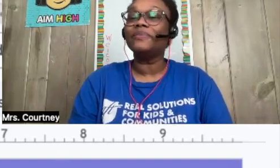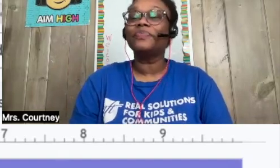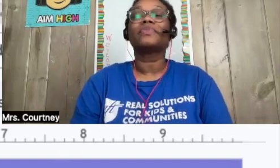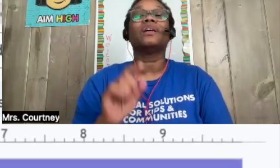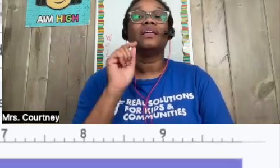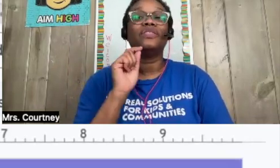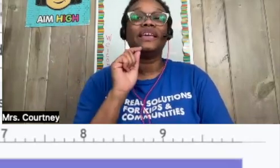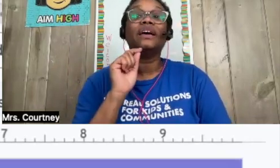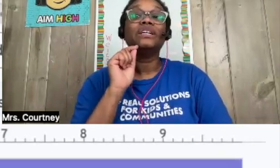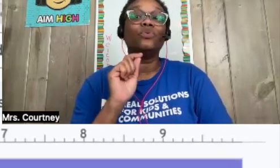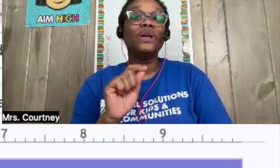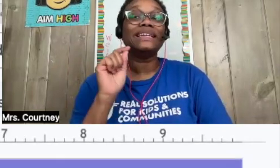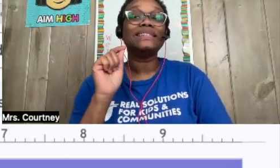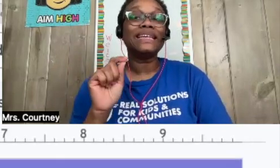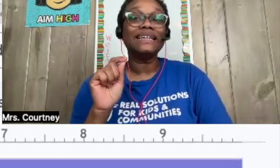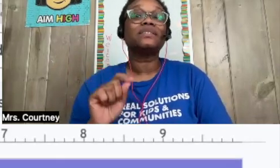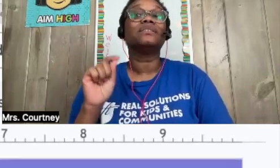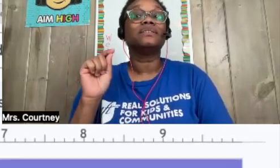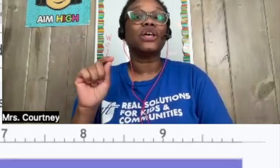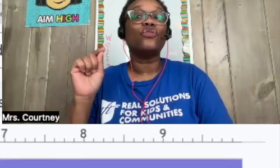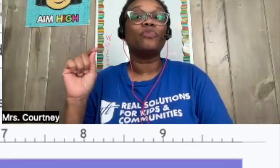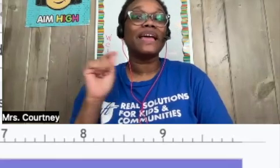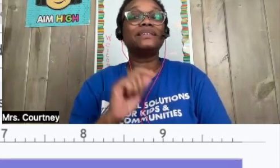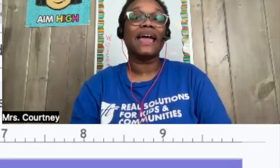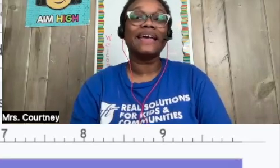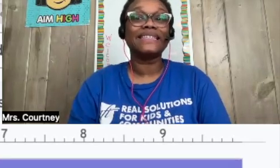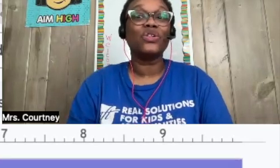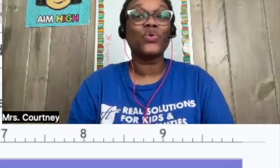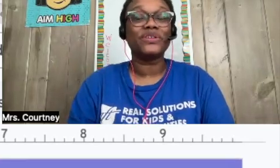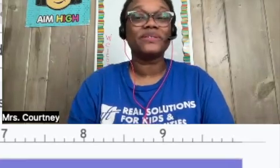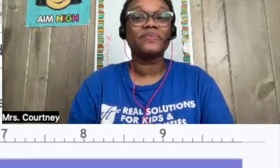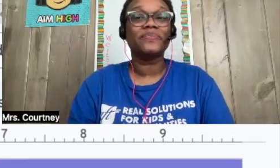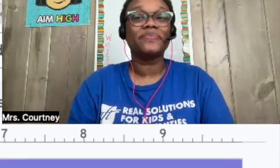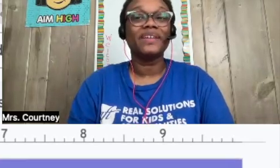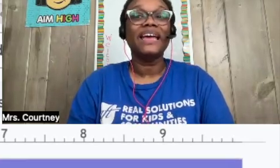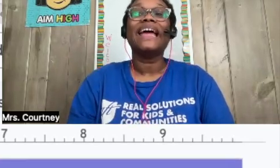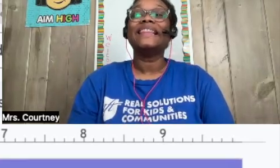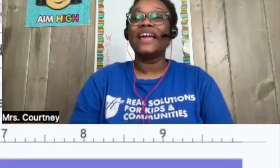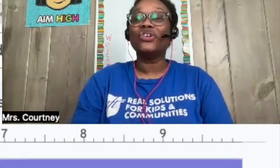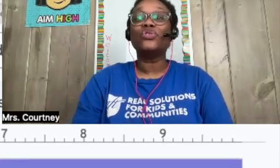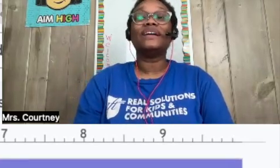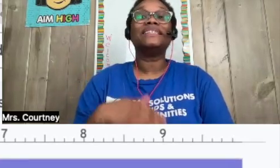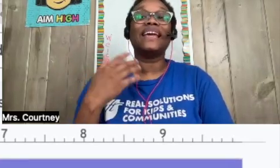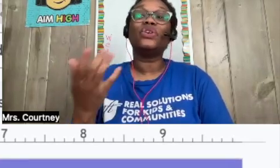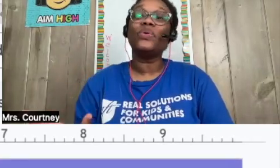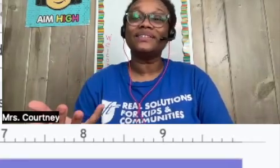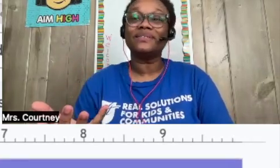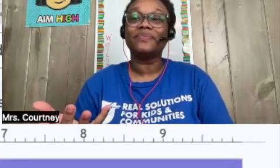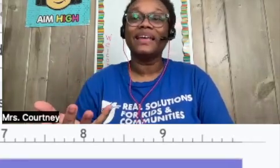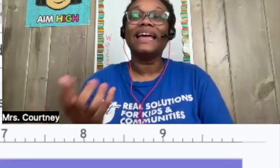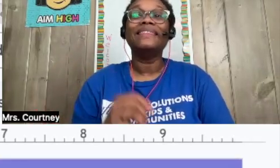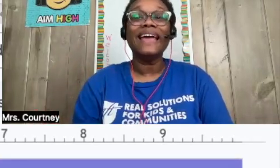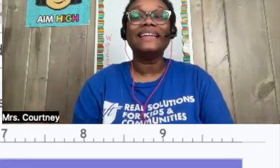on the week 6 self-paced ASL course. There, you're going to take the